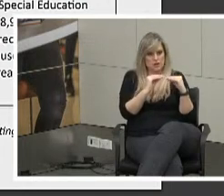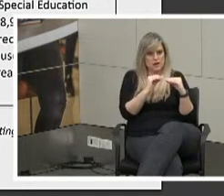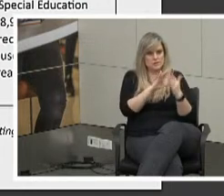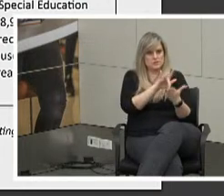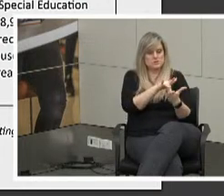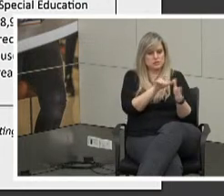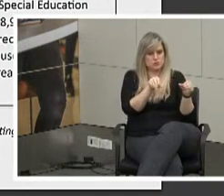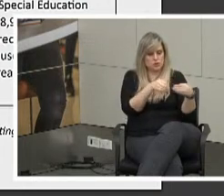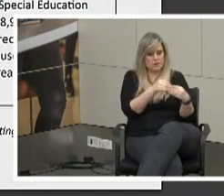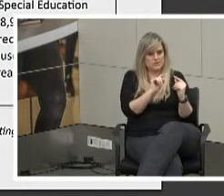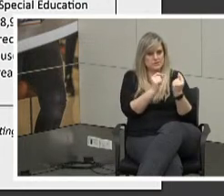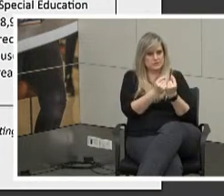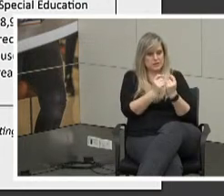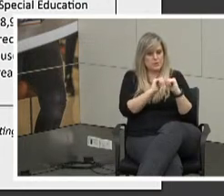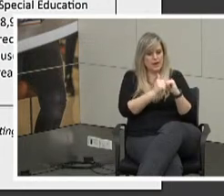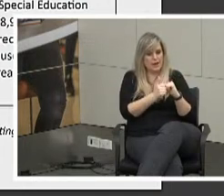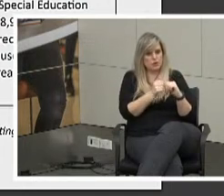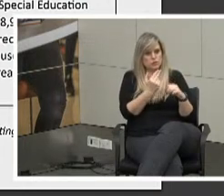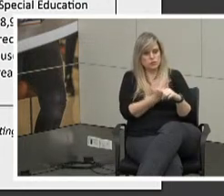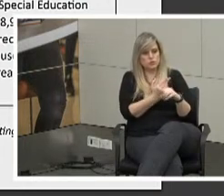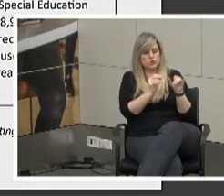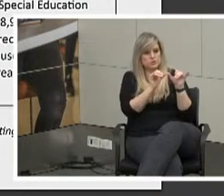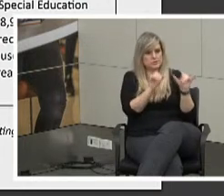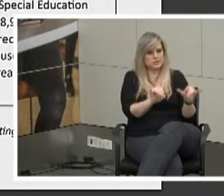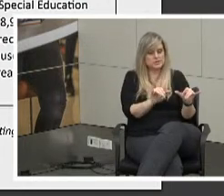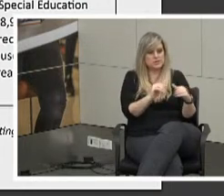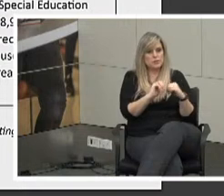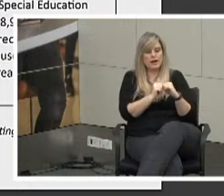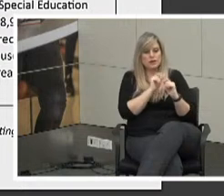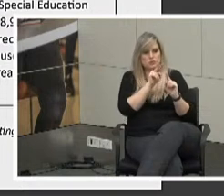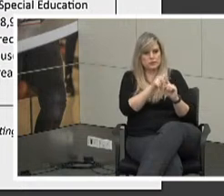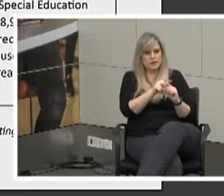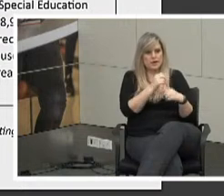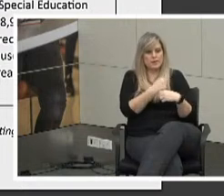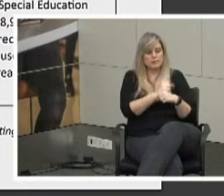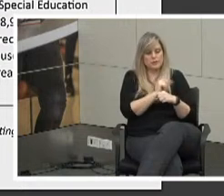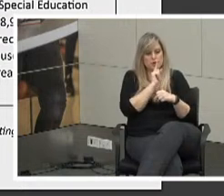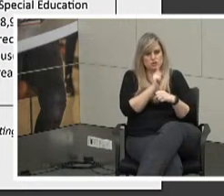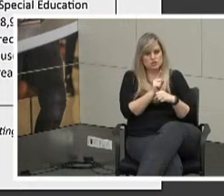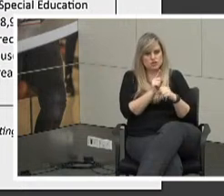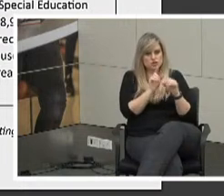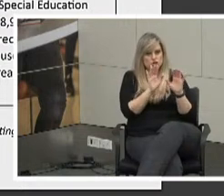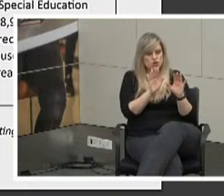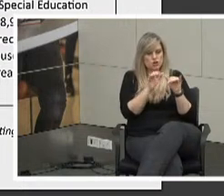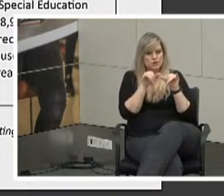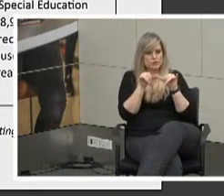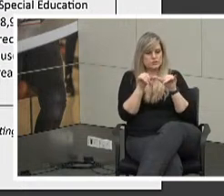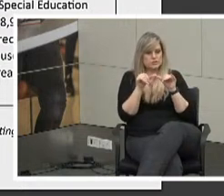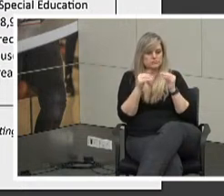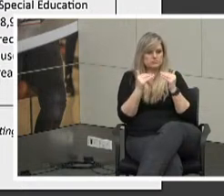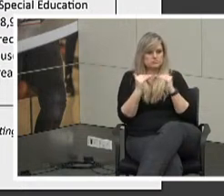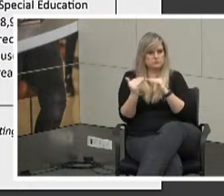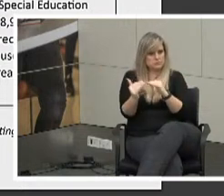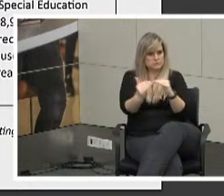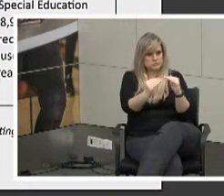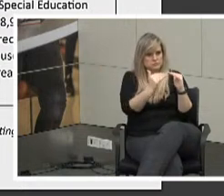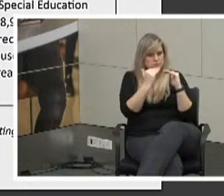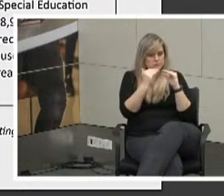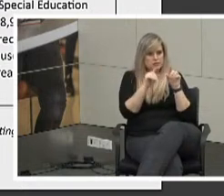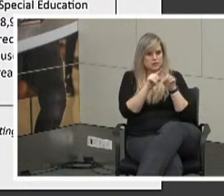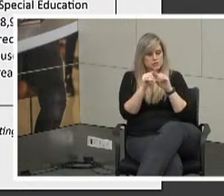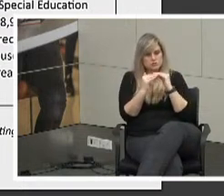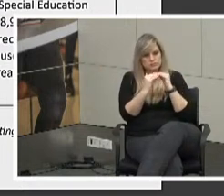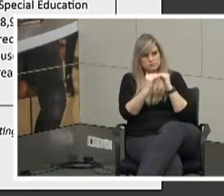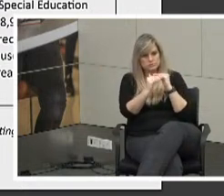and to um on the system and ensure calibration to ensure consistency as we looked um